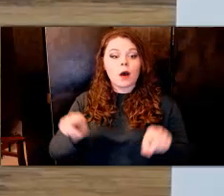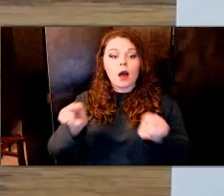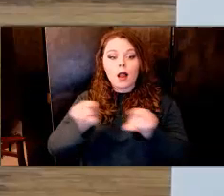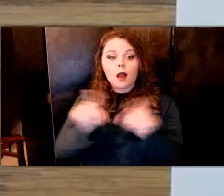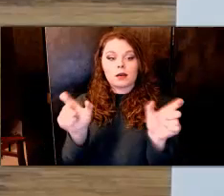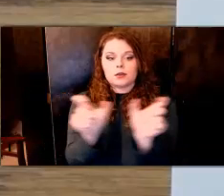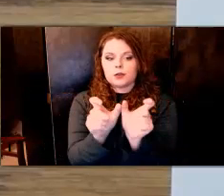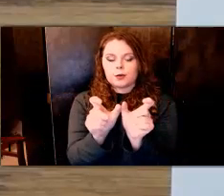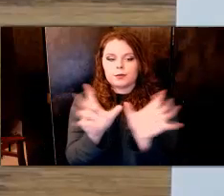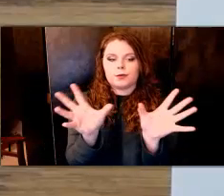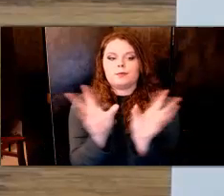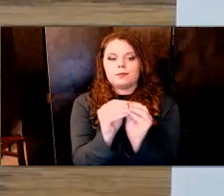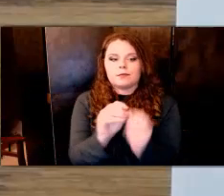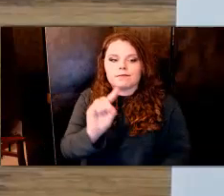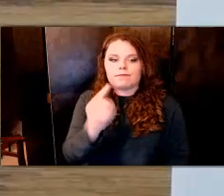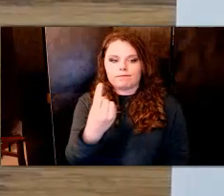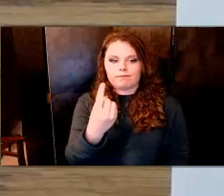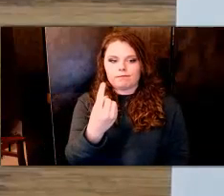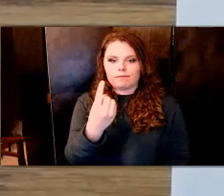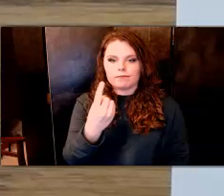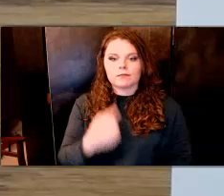first. So 2r